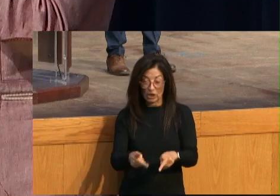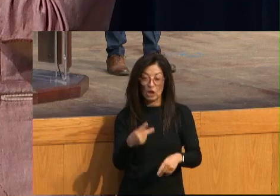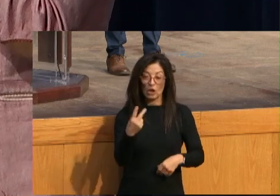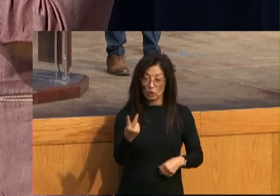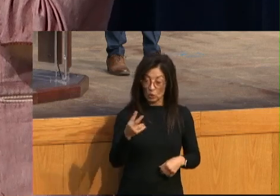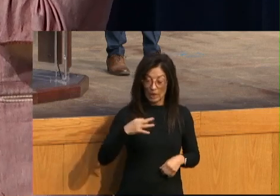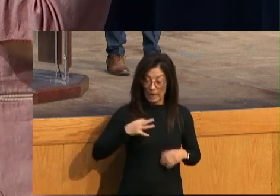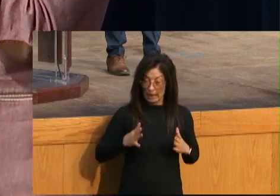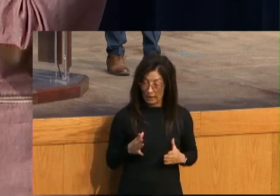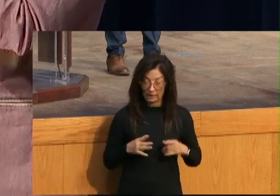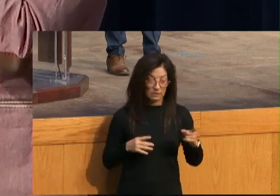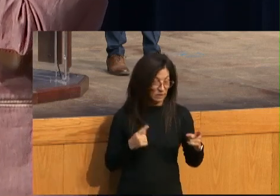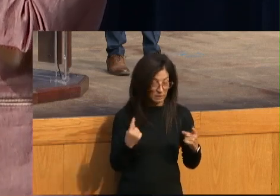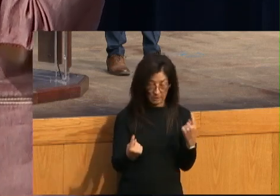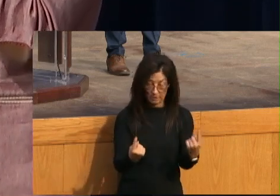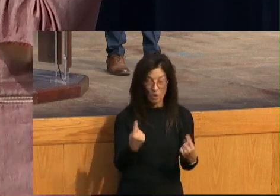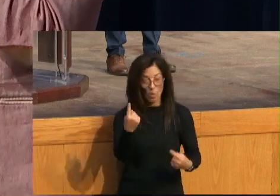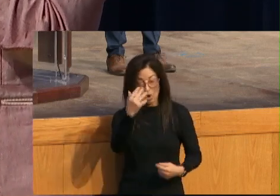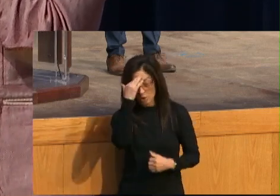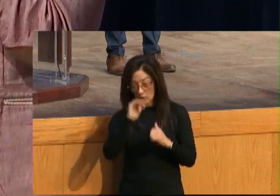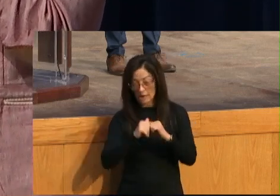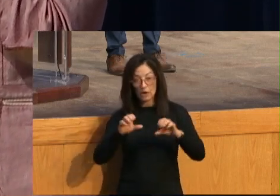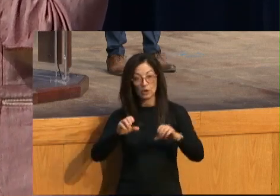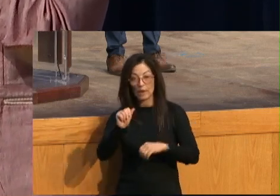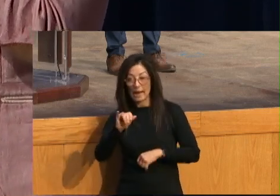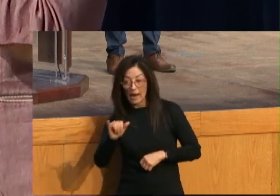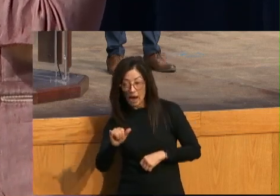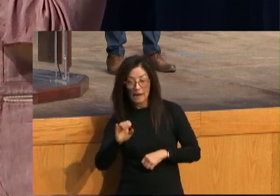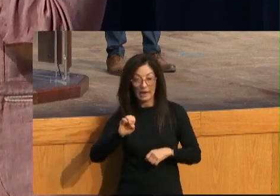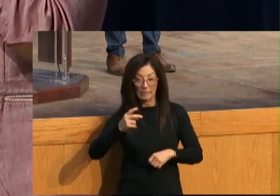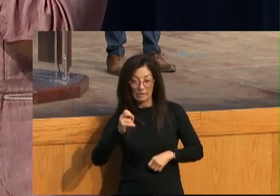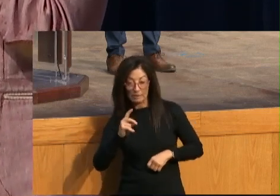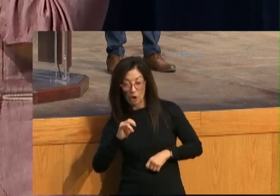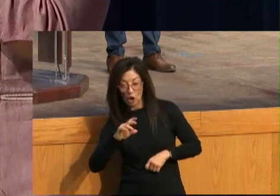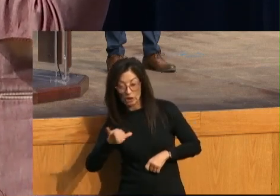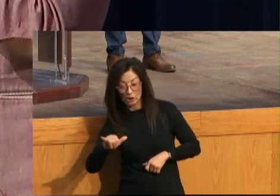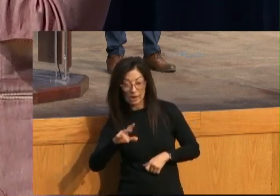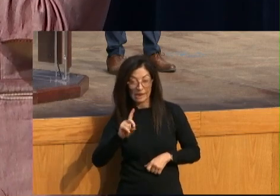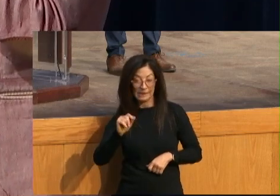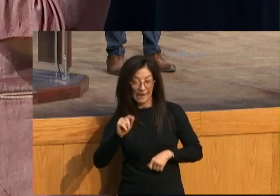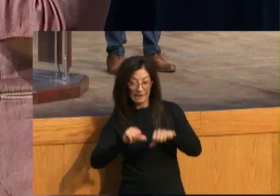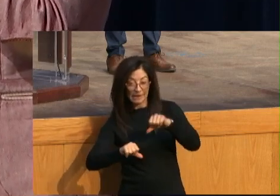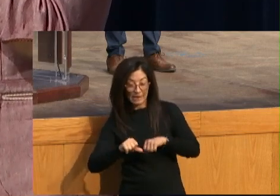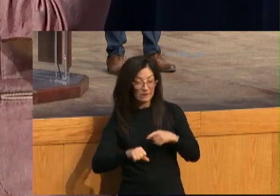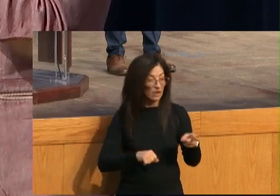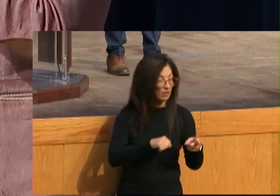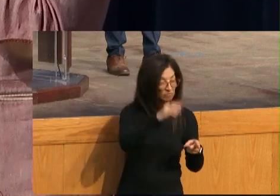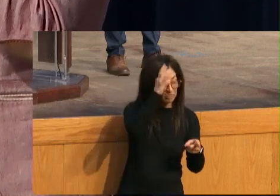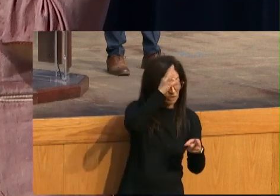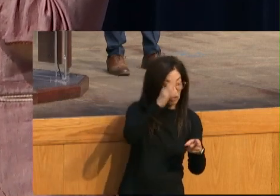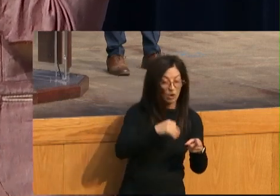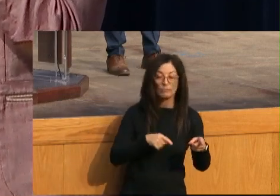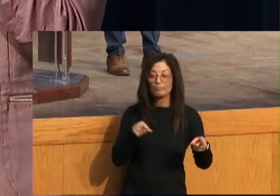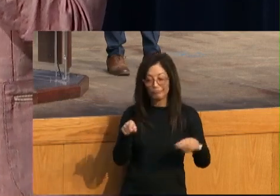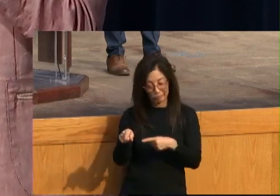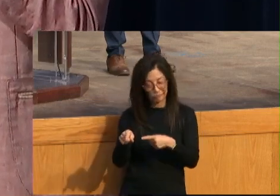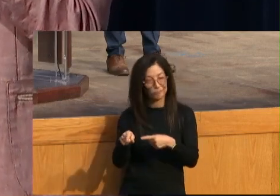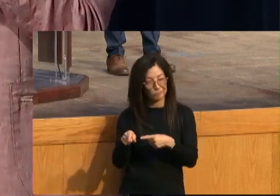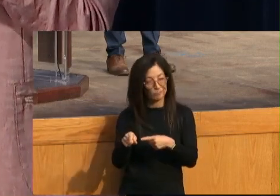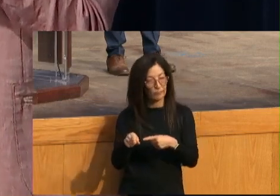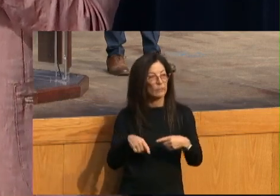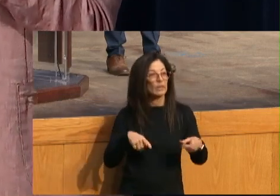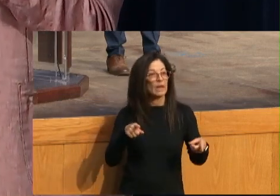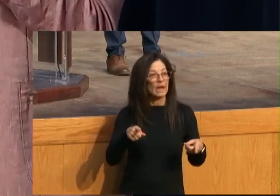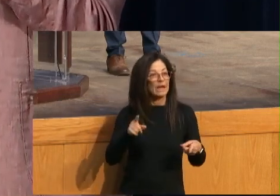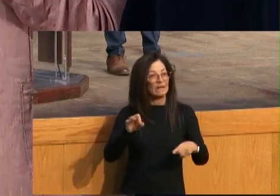how to use AI to do epidemiology or data science and someone who doesn't, likely the person that does know how to employ it in